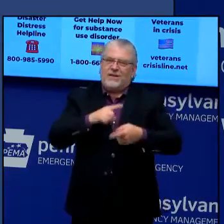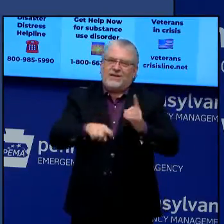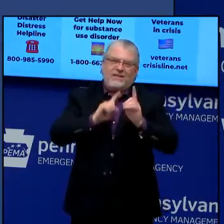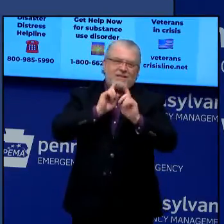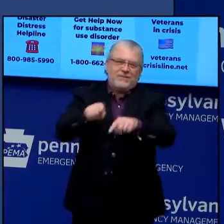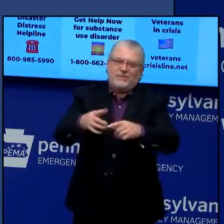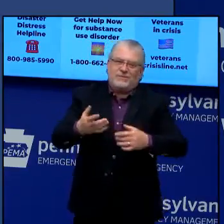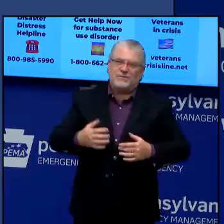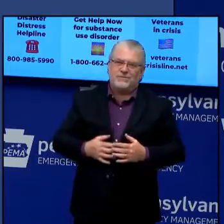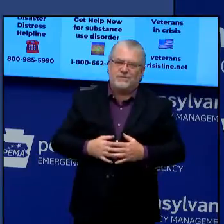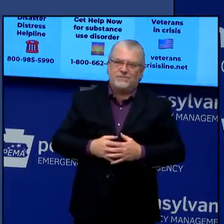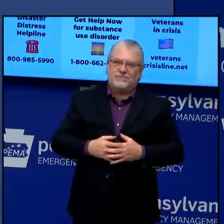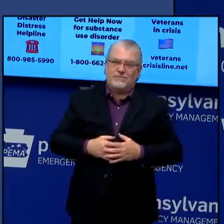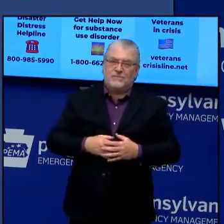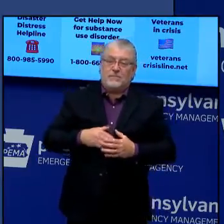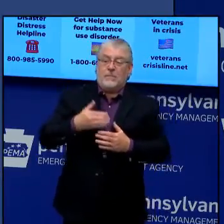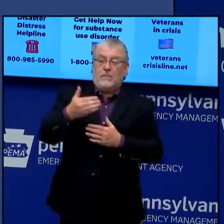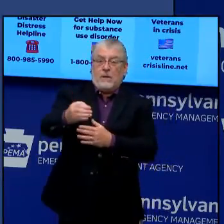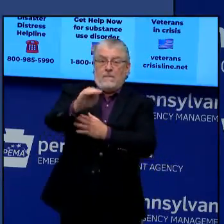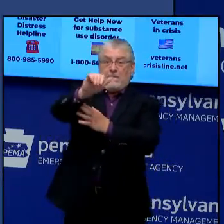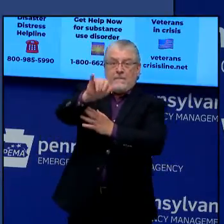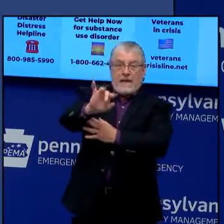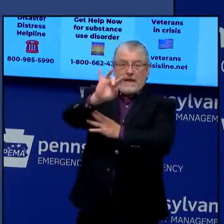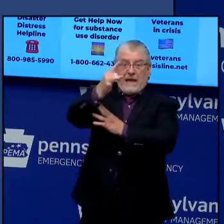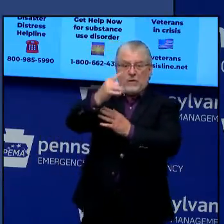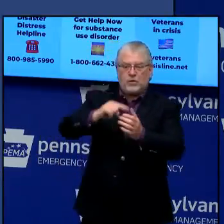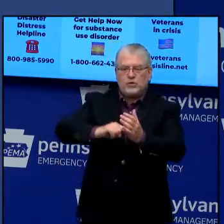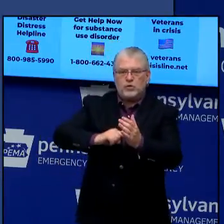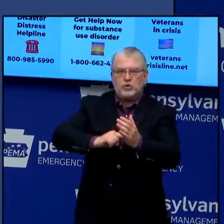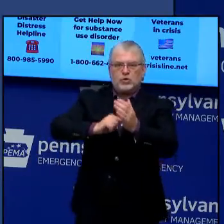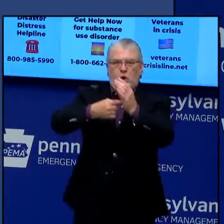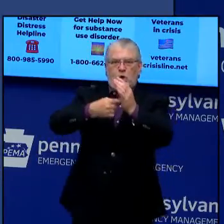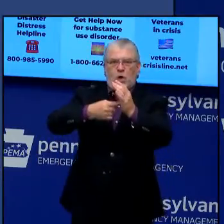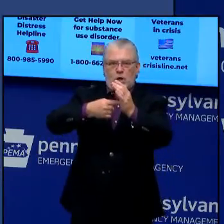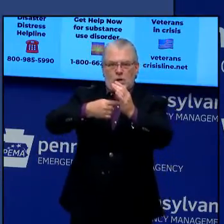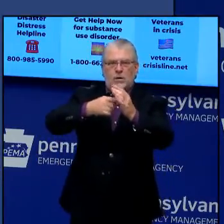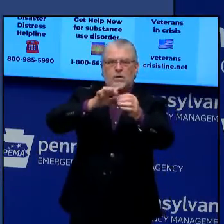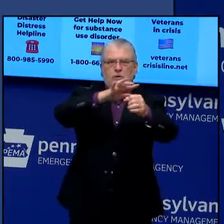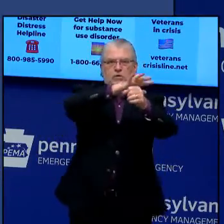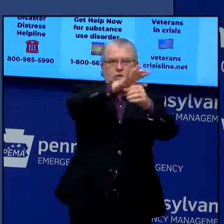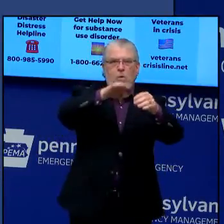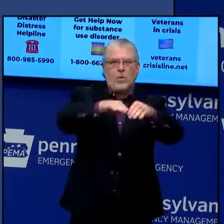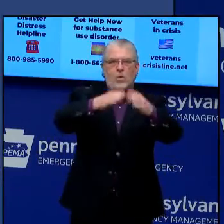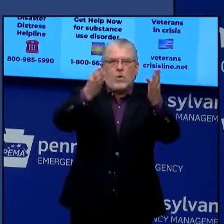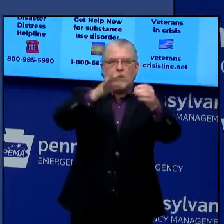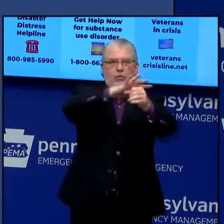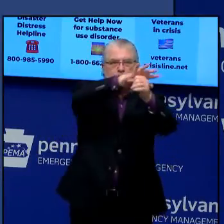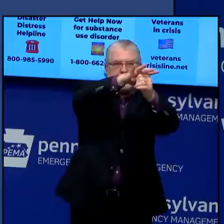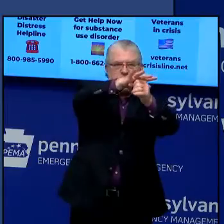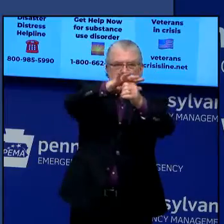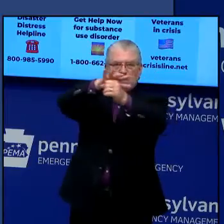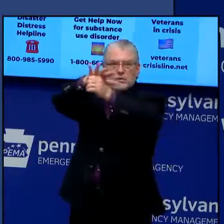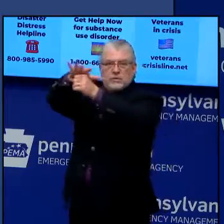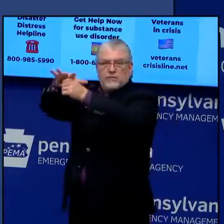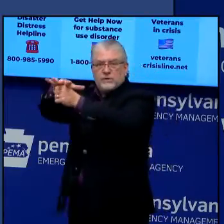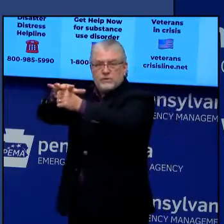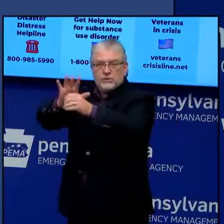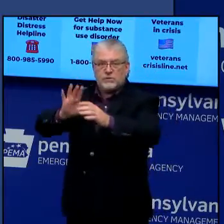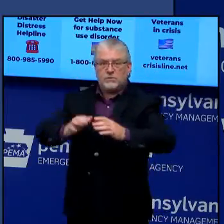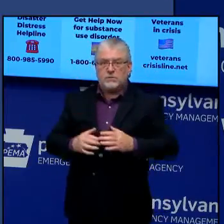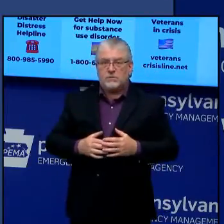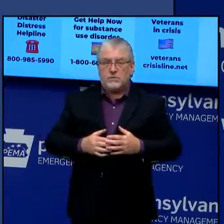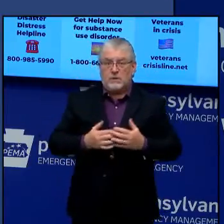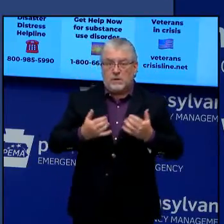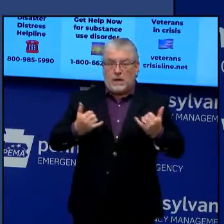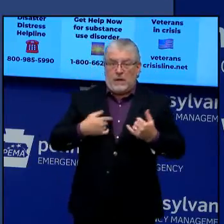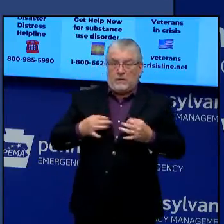rollout, this progressive reopening, and counties and regions going from red to yellow. It's much too soon to decide what things will look like in the